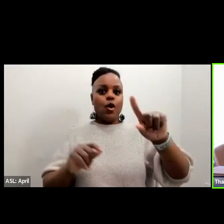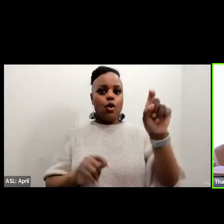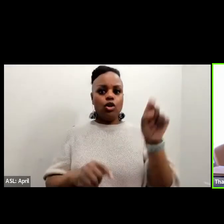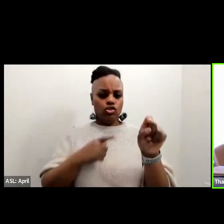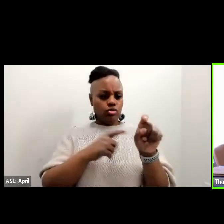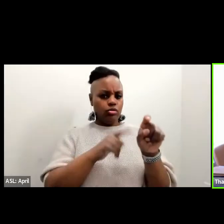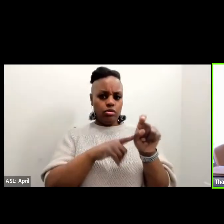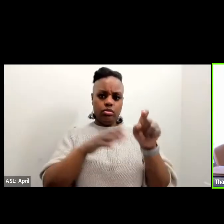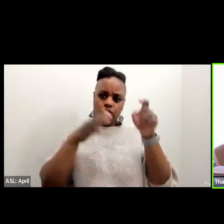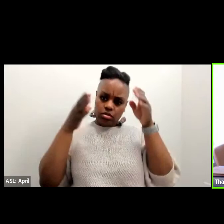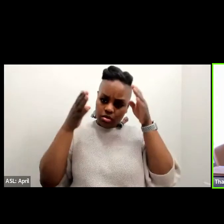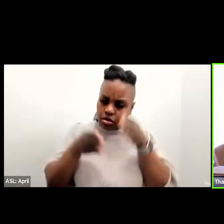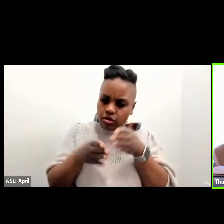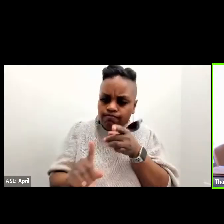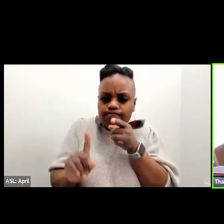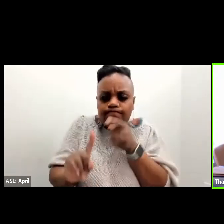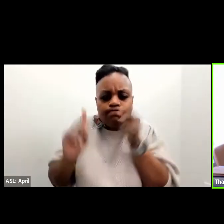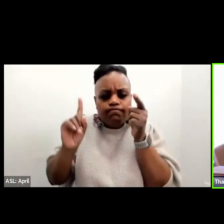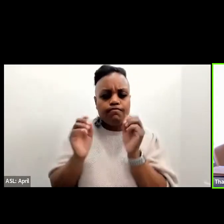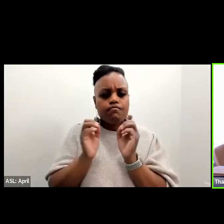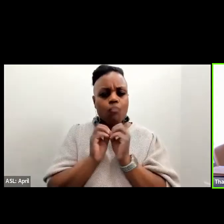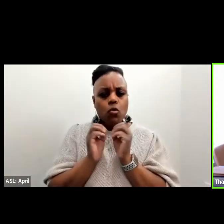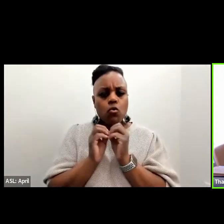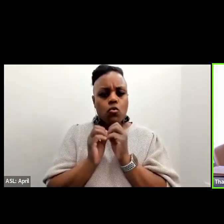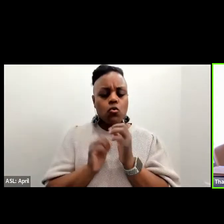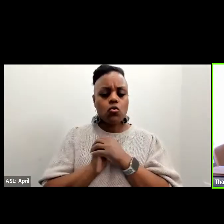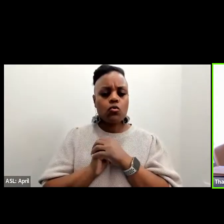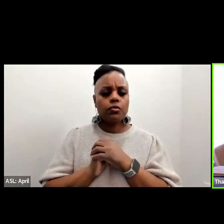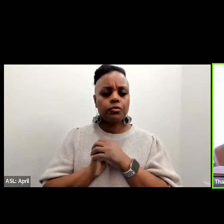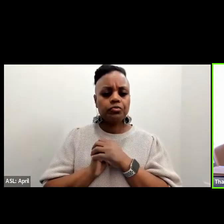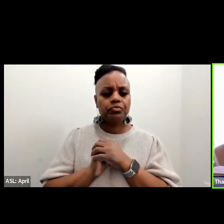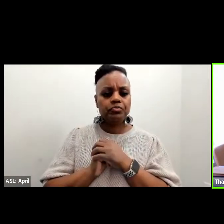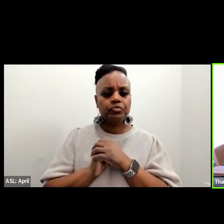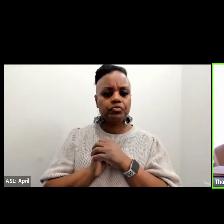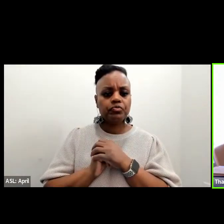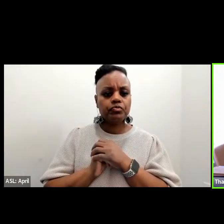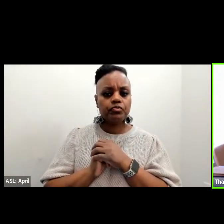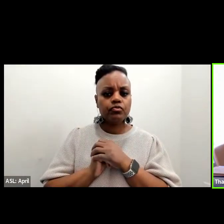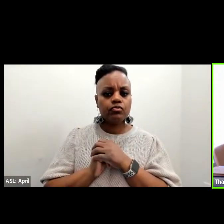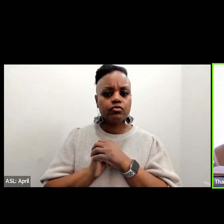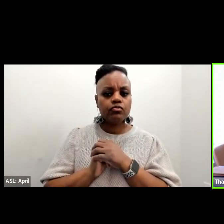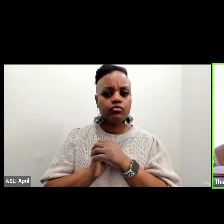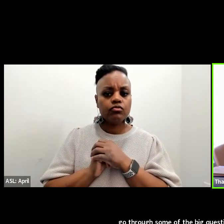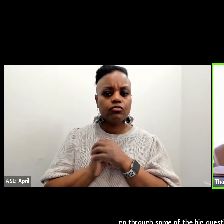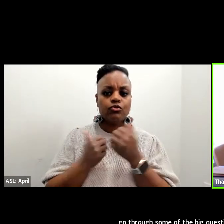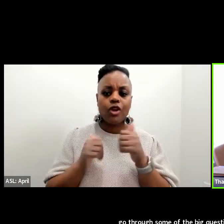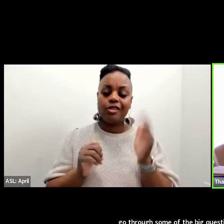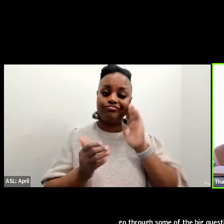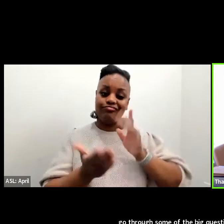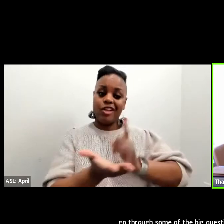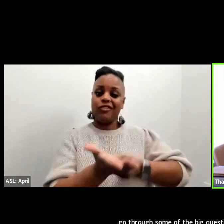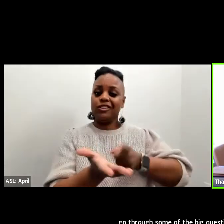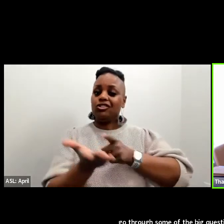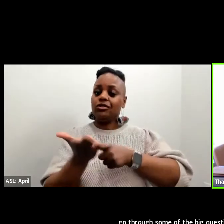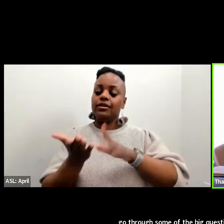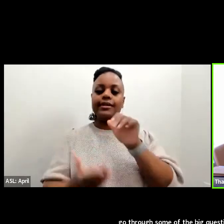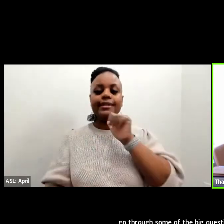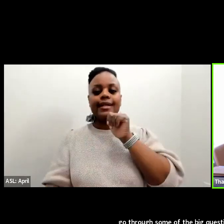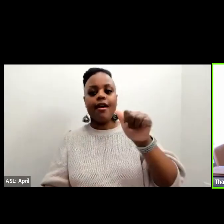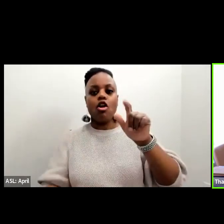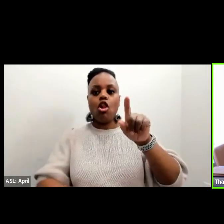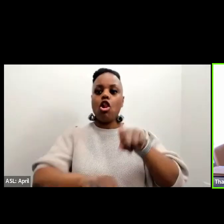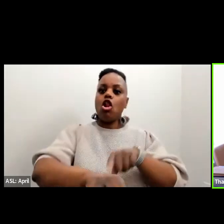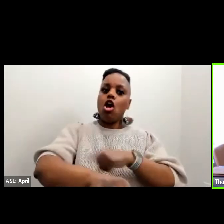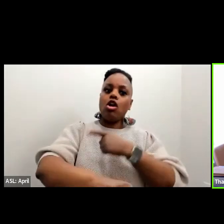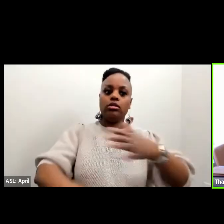Brotherhood. And I'm gonna try and have today's conversation proceed like a conversation. So we're not gonna do long presentations. We're gonna have